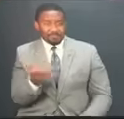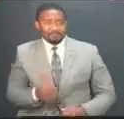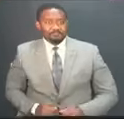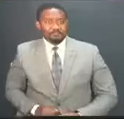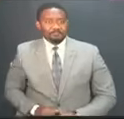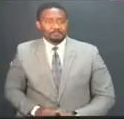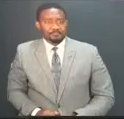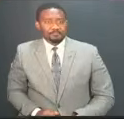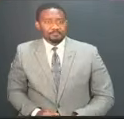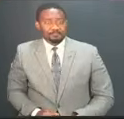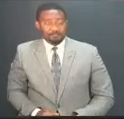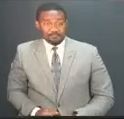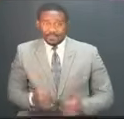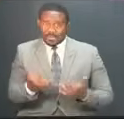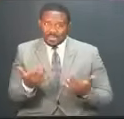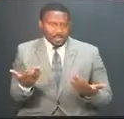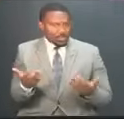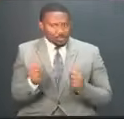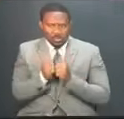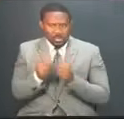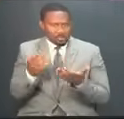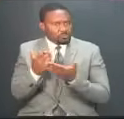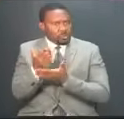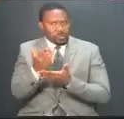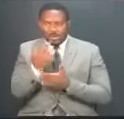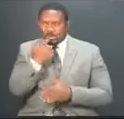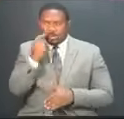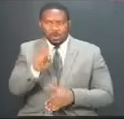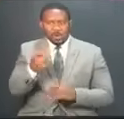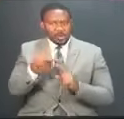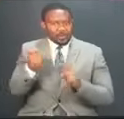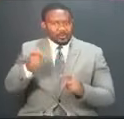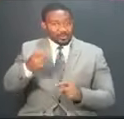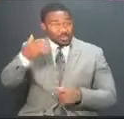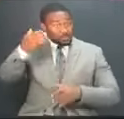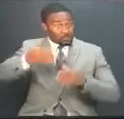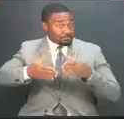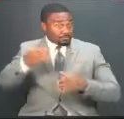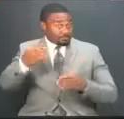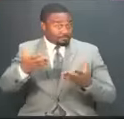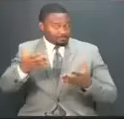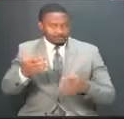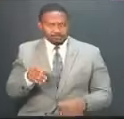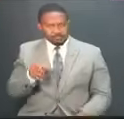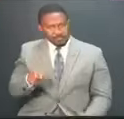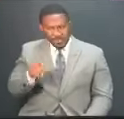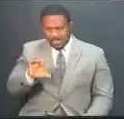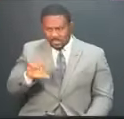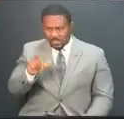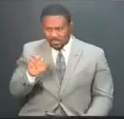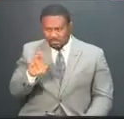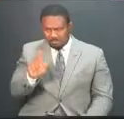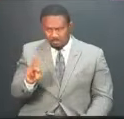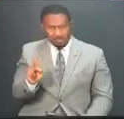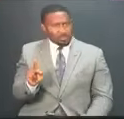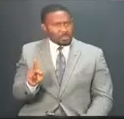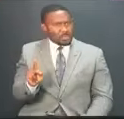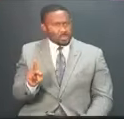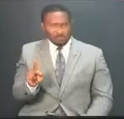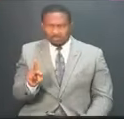a substantive order by the court, the clerk was not stopped